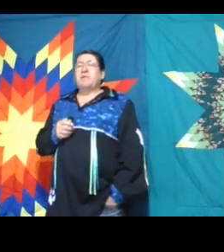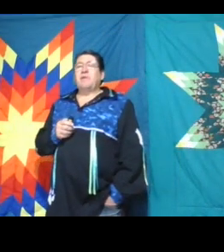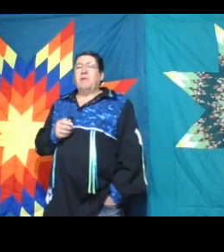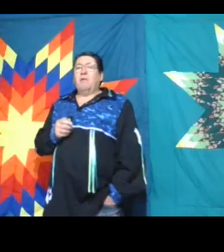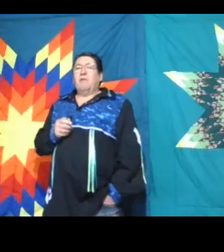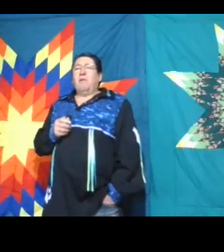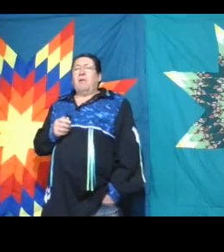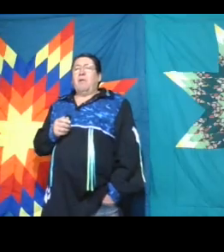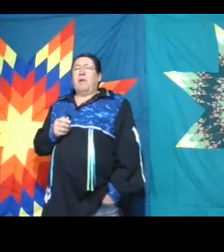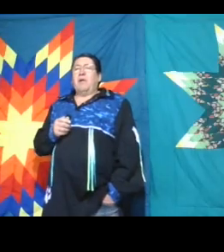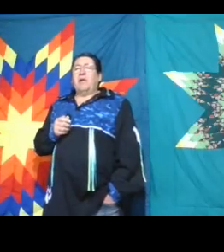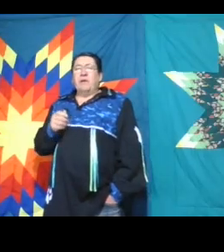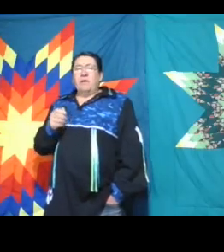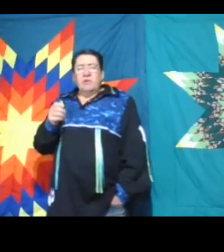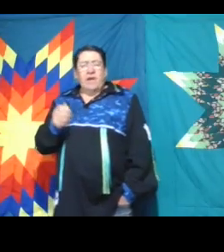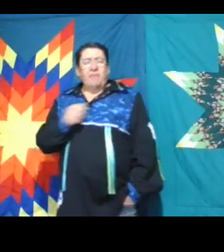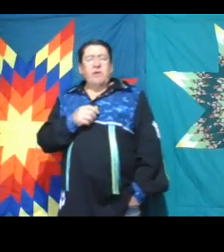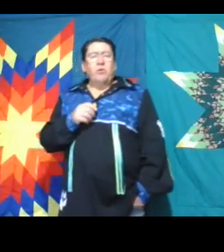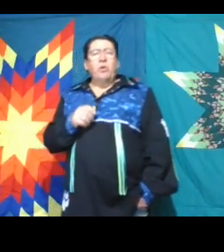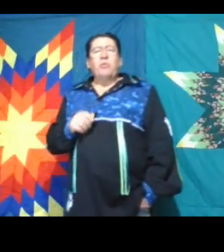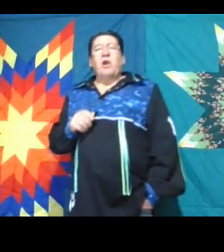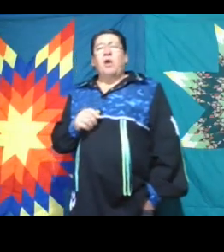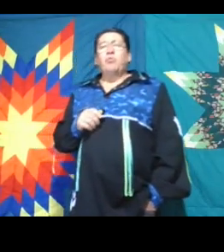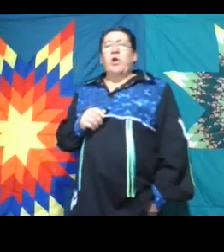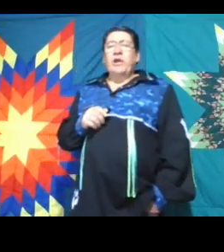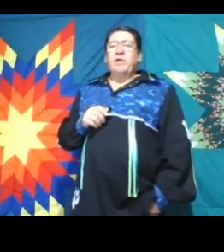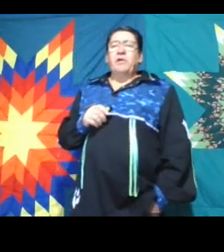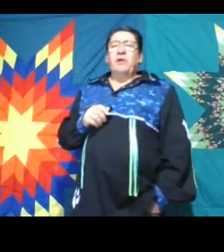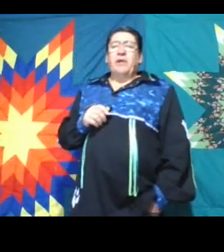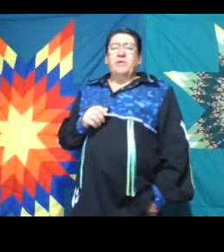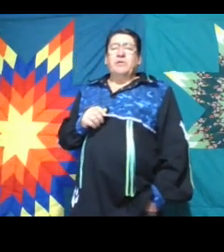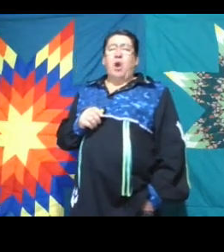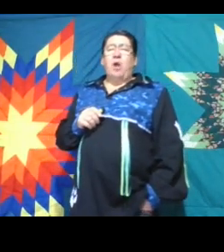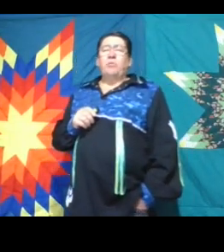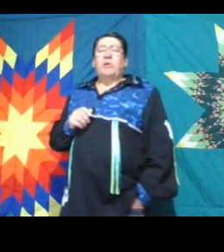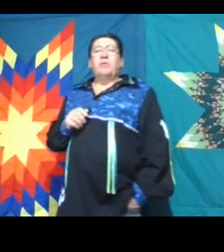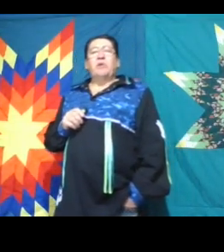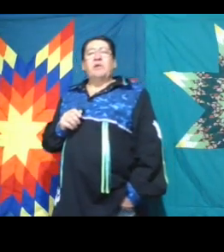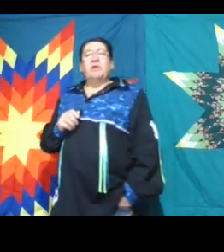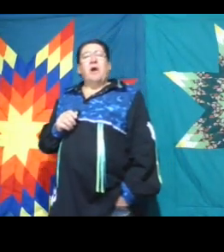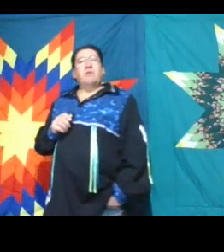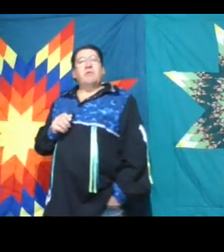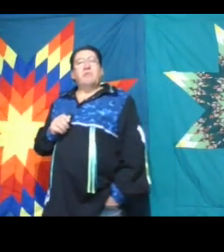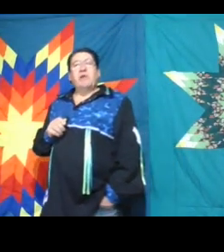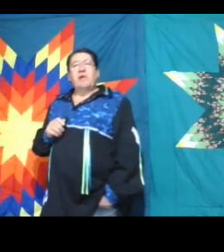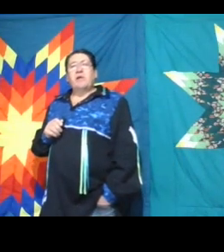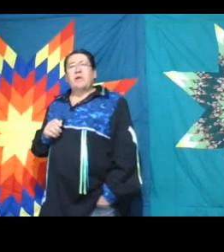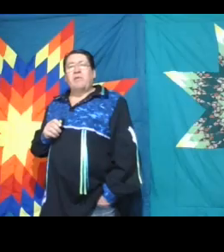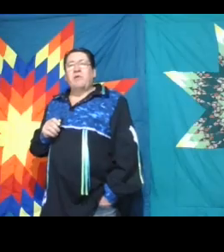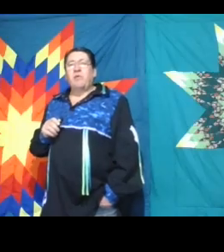supervisor. He was a heavy equipment operator, and he was probably one of the top